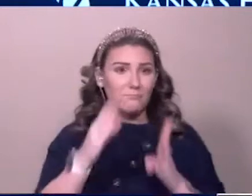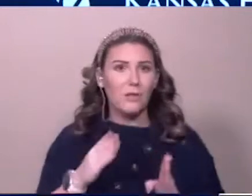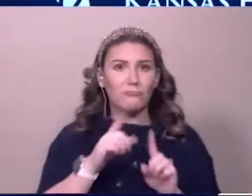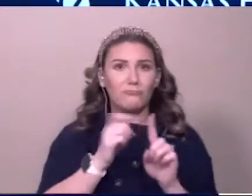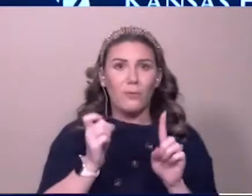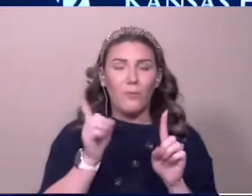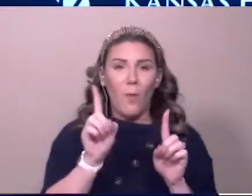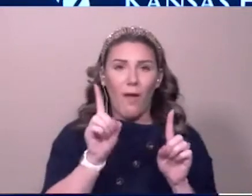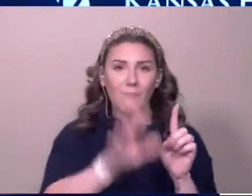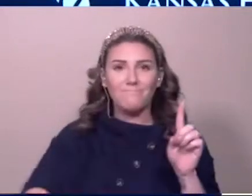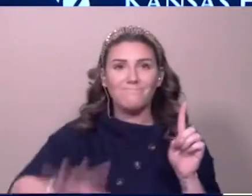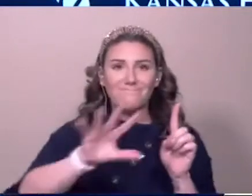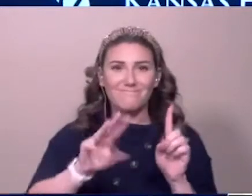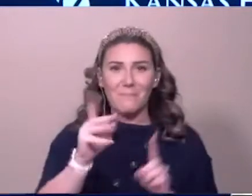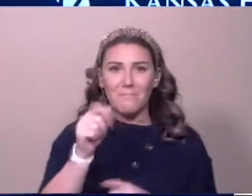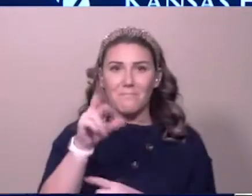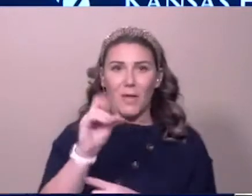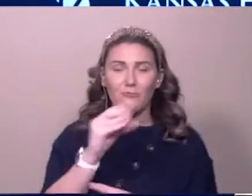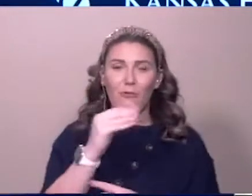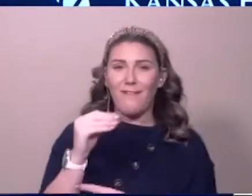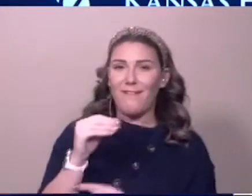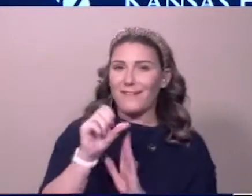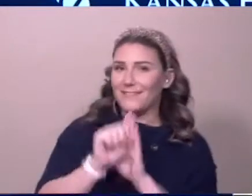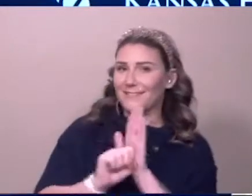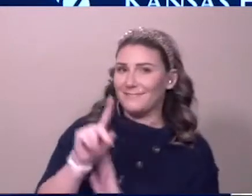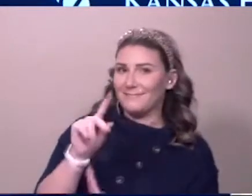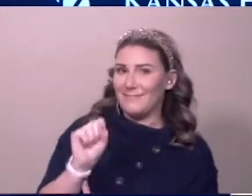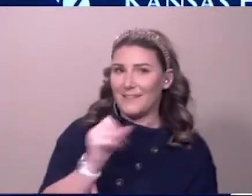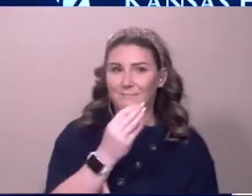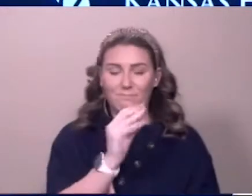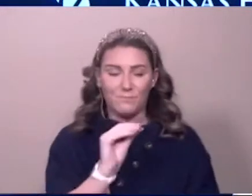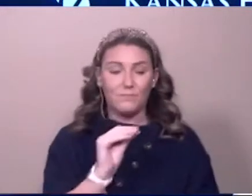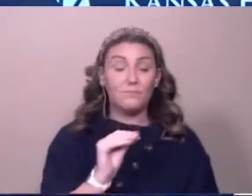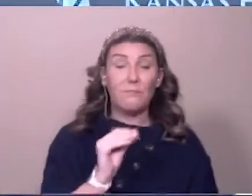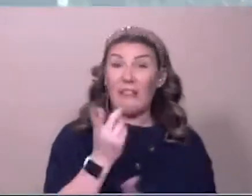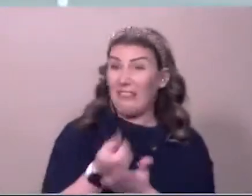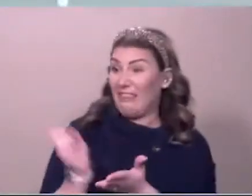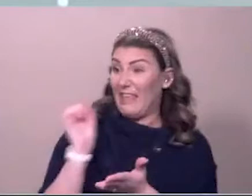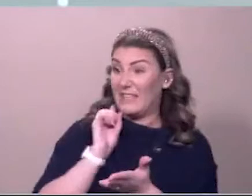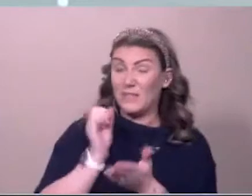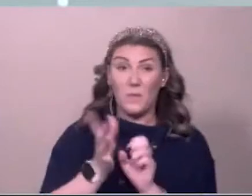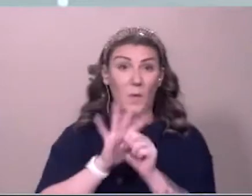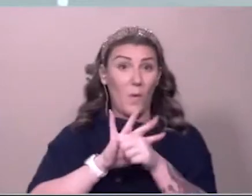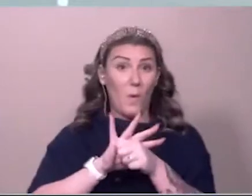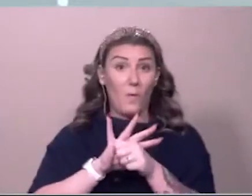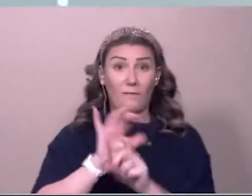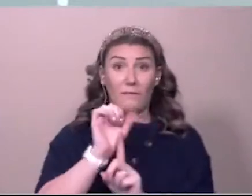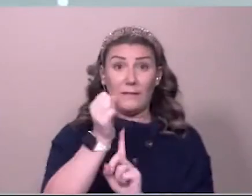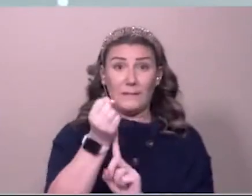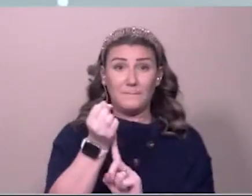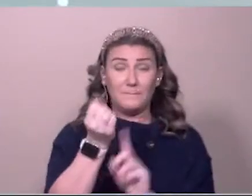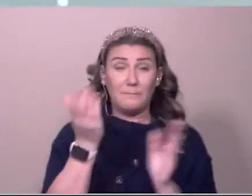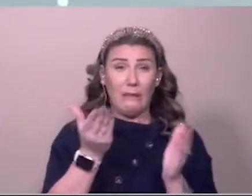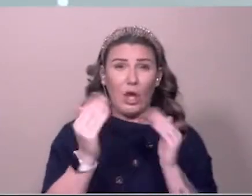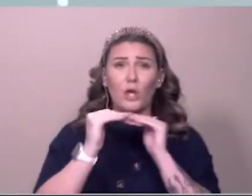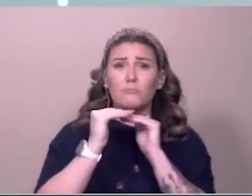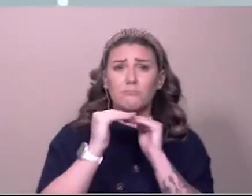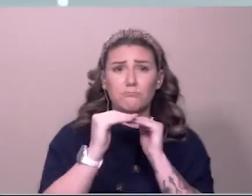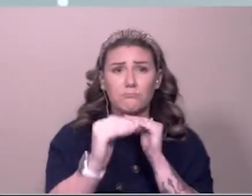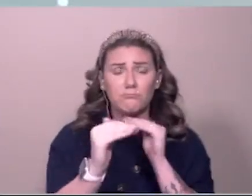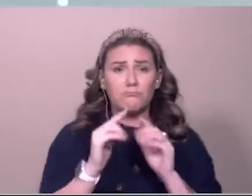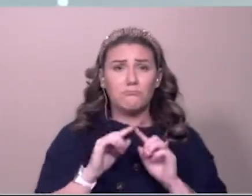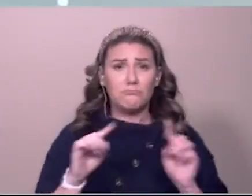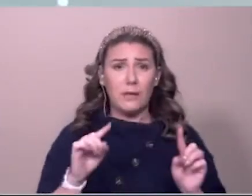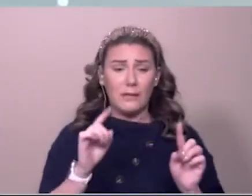and across the state of Kansas. Since last week, when we were together, COVID cases here appear to be holding. But it is